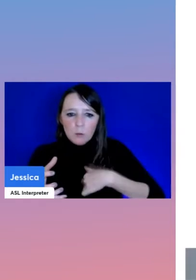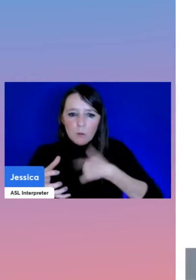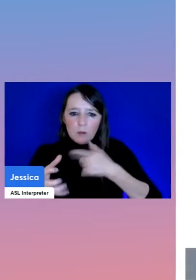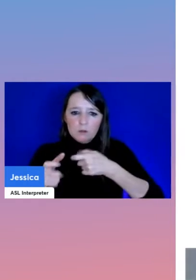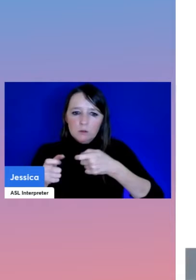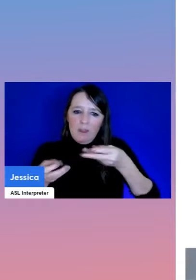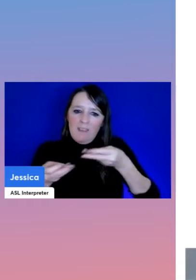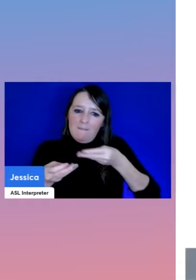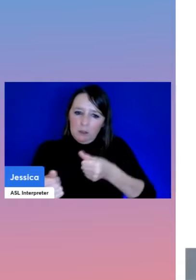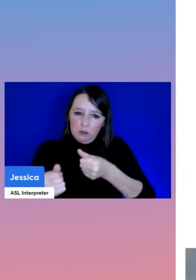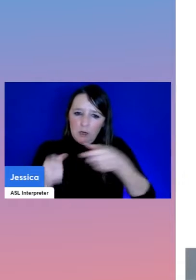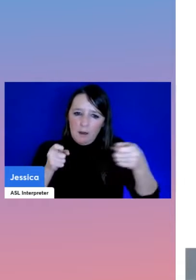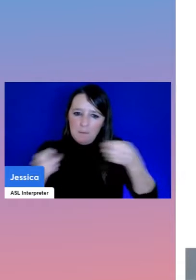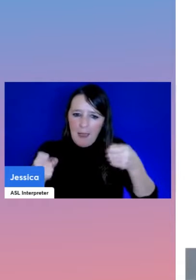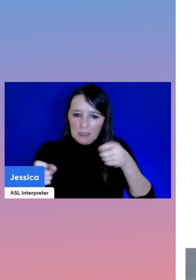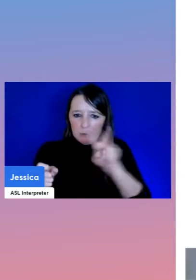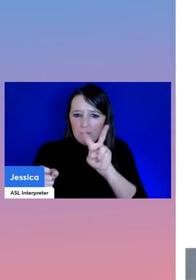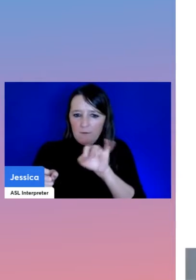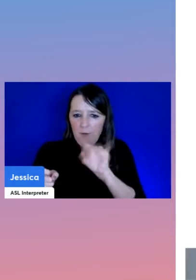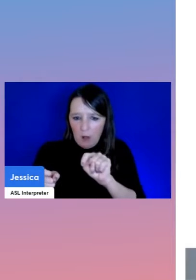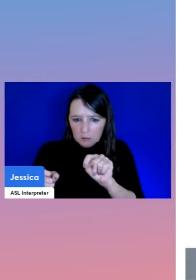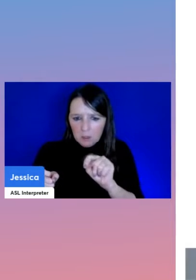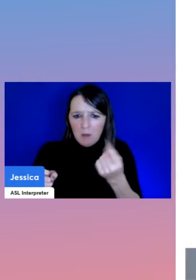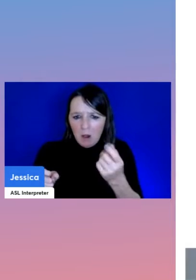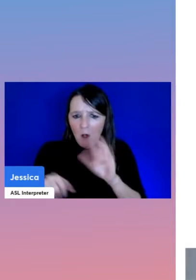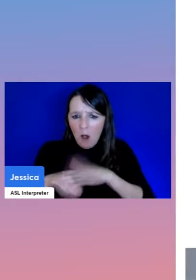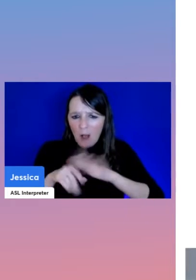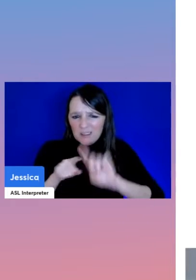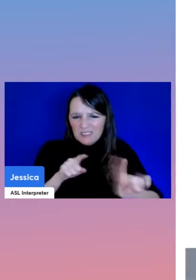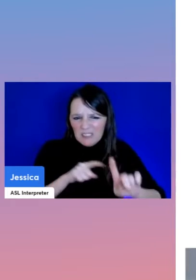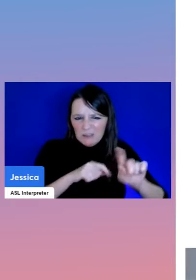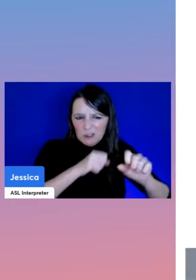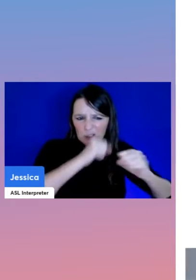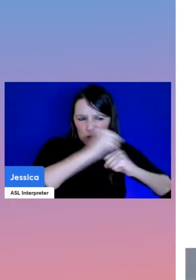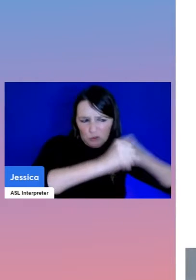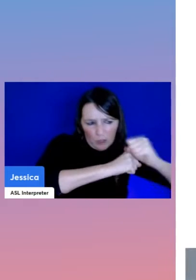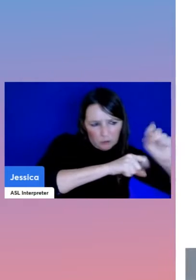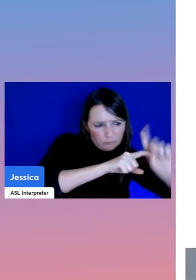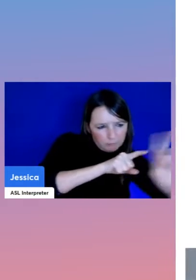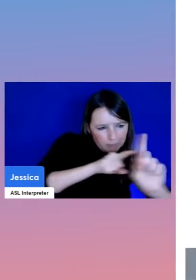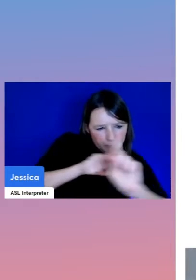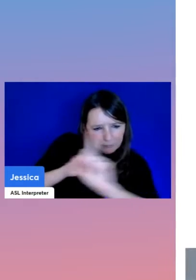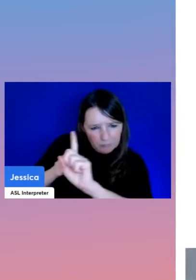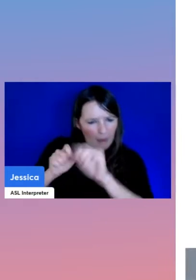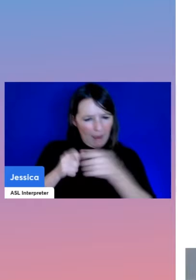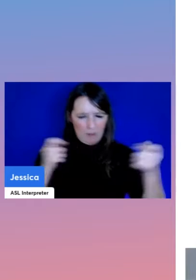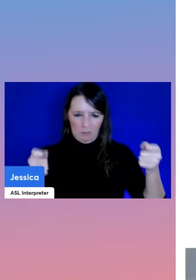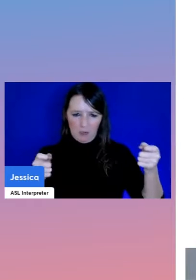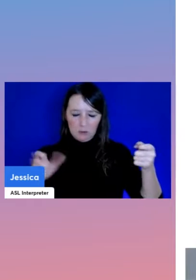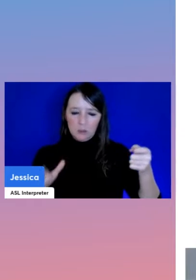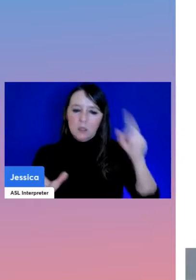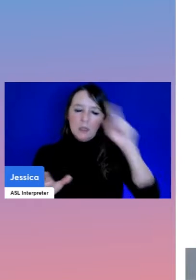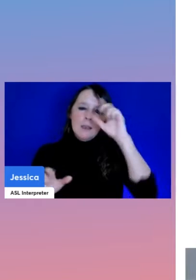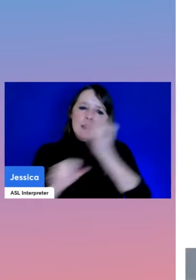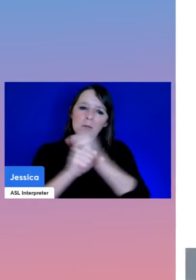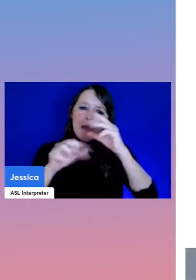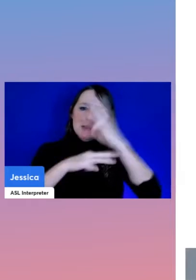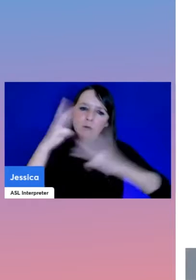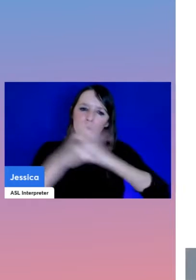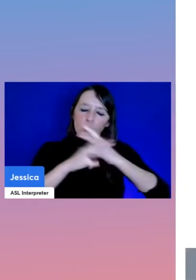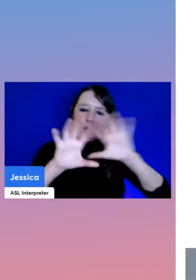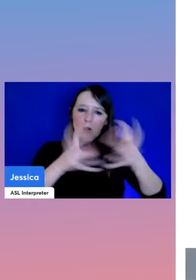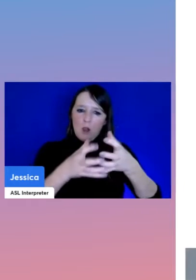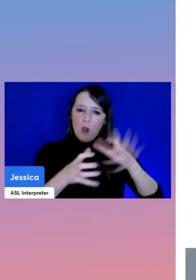of Vault across various types of infrastructure. Imagine a world where your cloud infrastructure